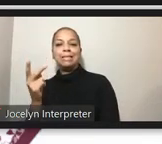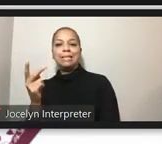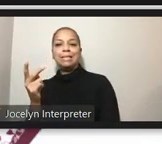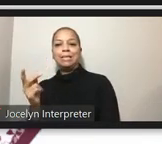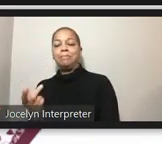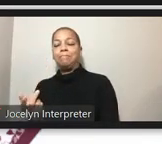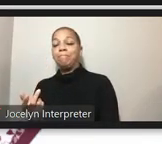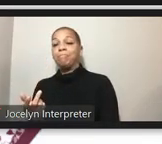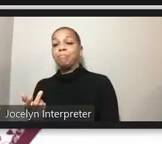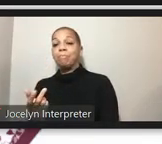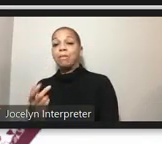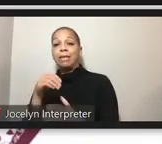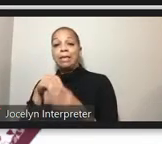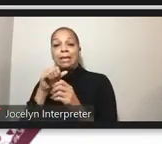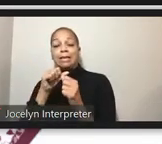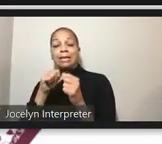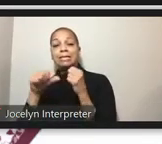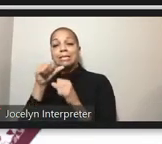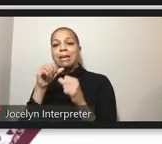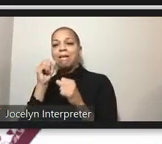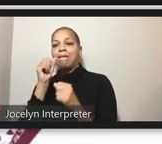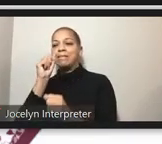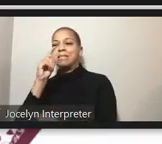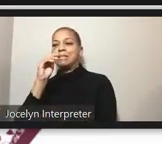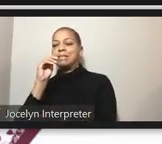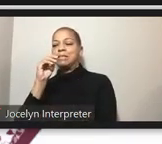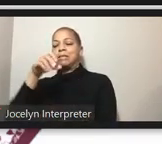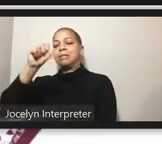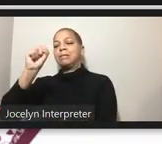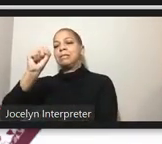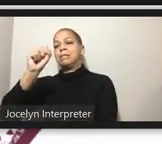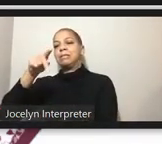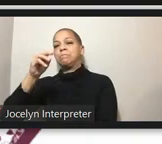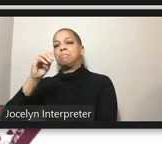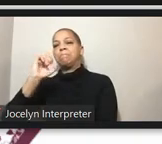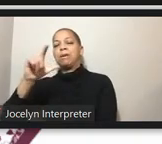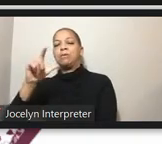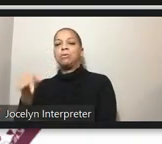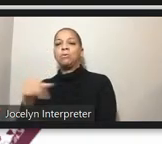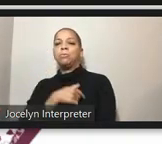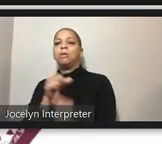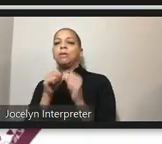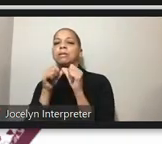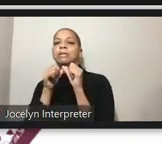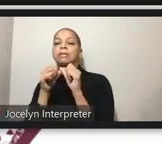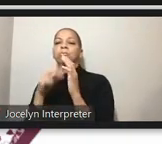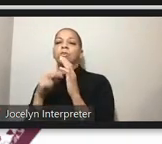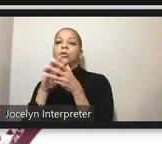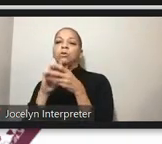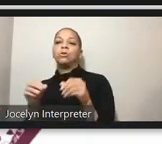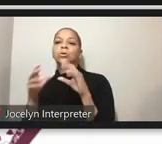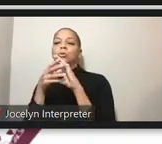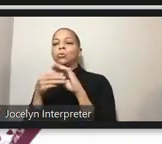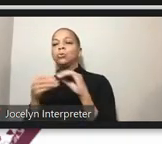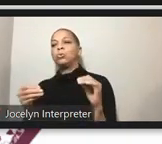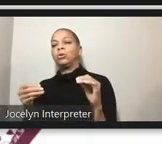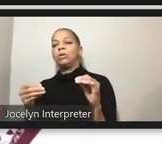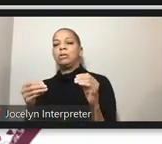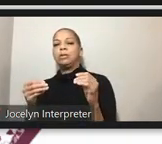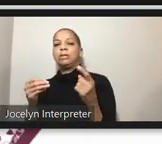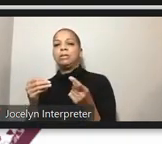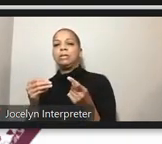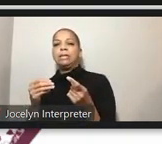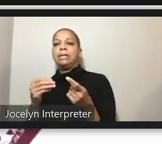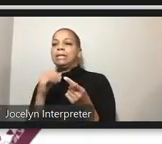In a society of spectacle, we tend to read the stories of violence as singular episodes rather than evidence of systemic